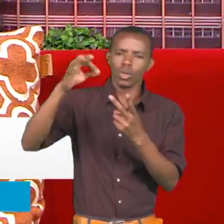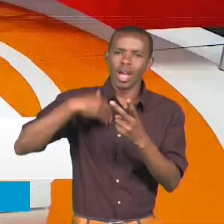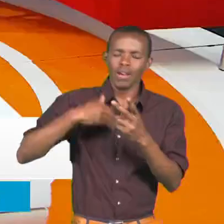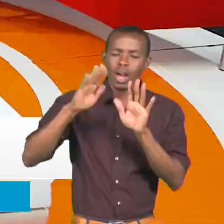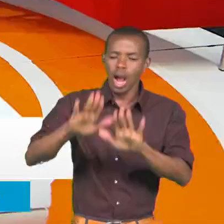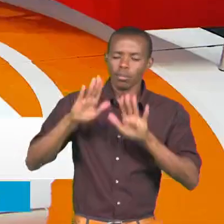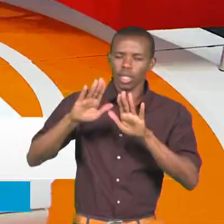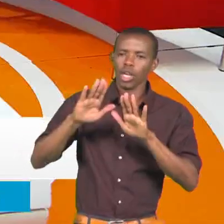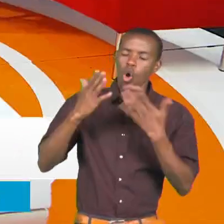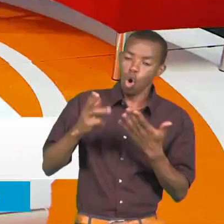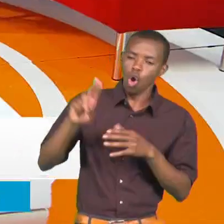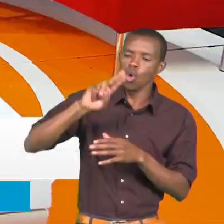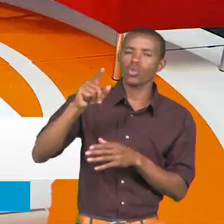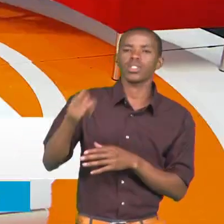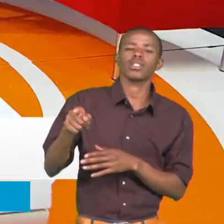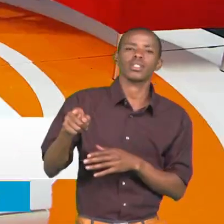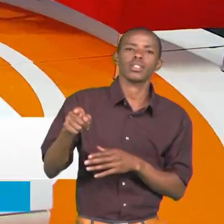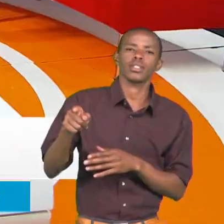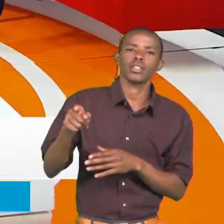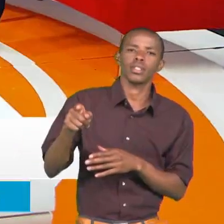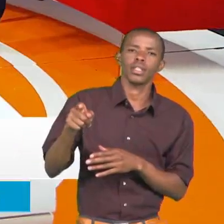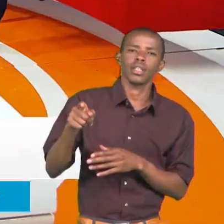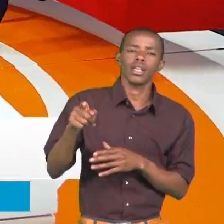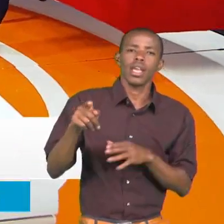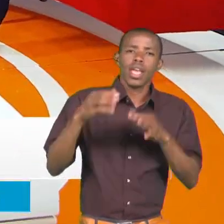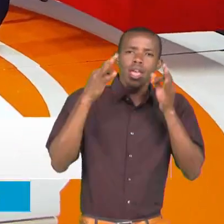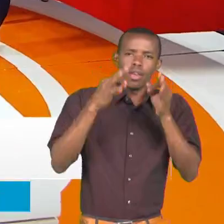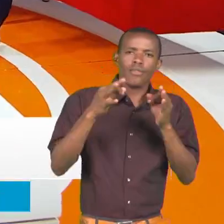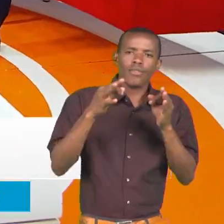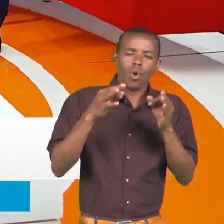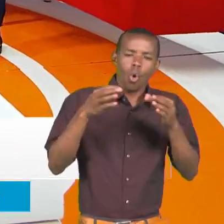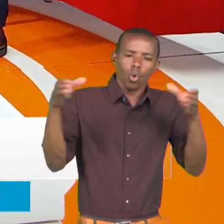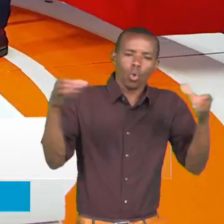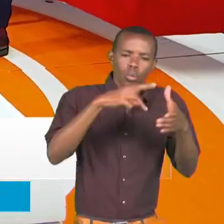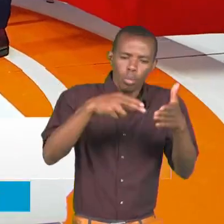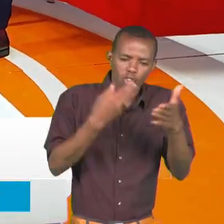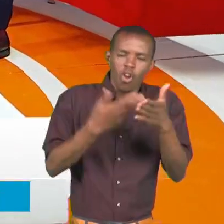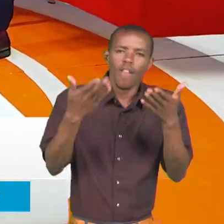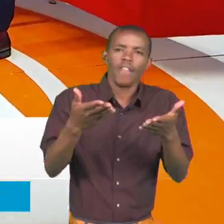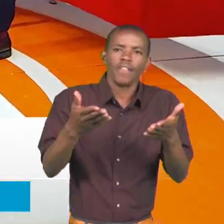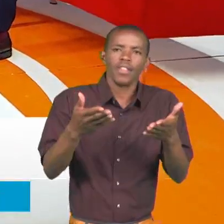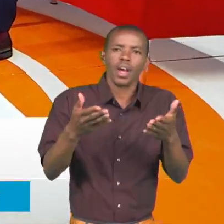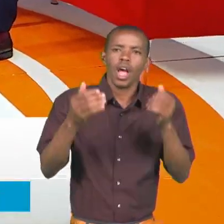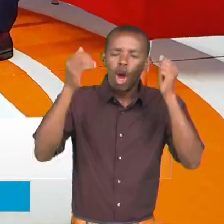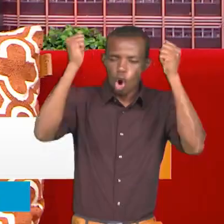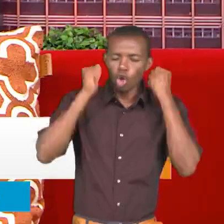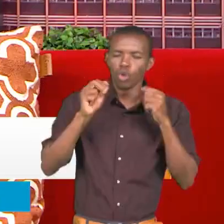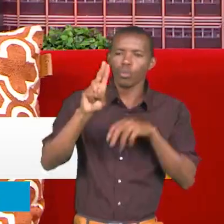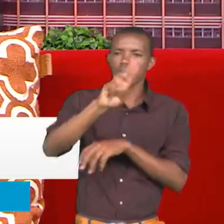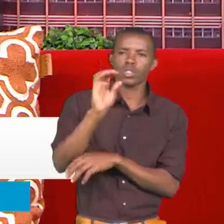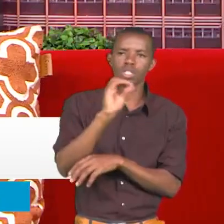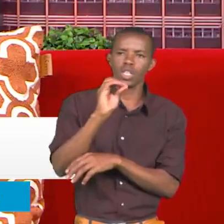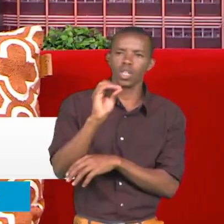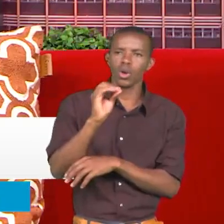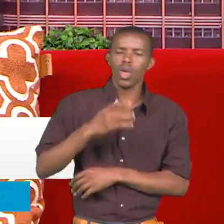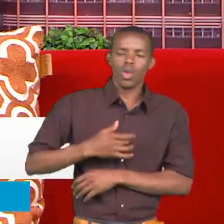abstain, you can use a condom. Oh, options. Yes. So if you can't, that was the right one. So if you can't use a condom and you feel that